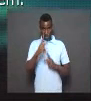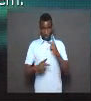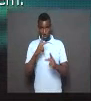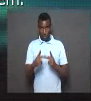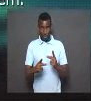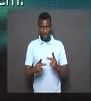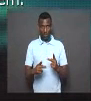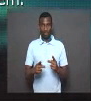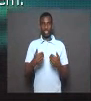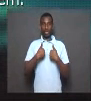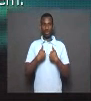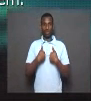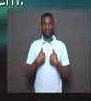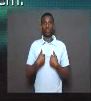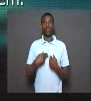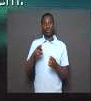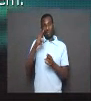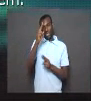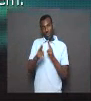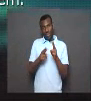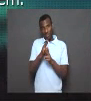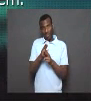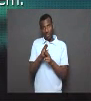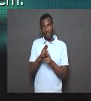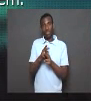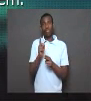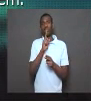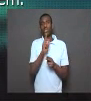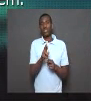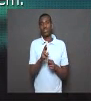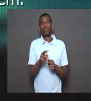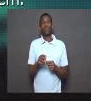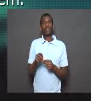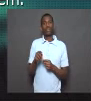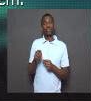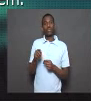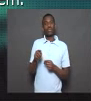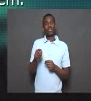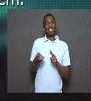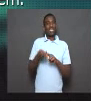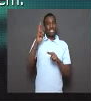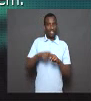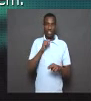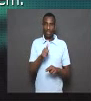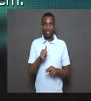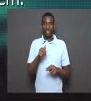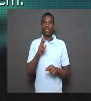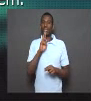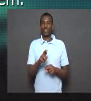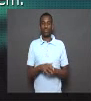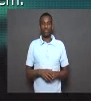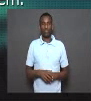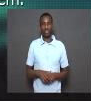All processes that occur in the universe are considered to be irreversible.